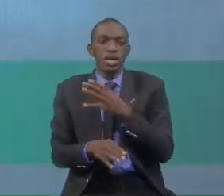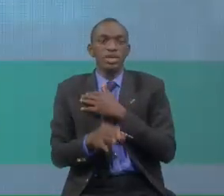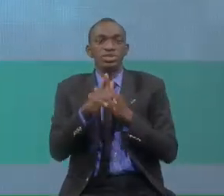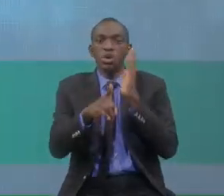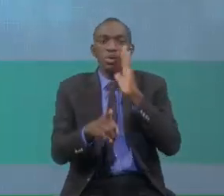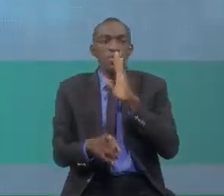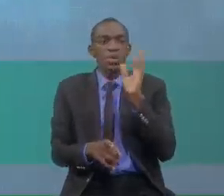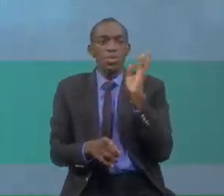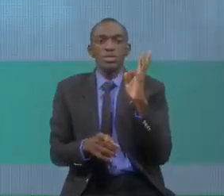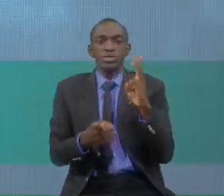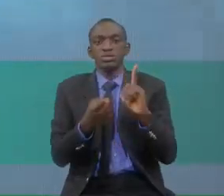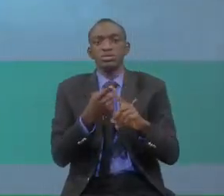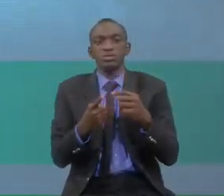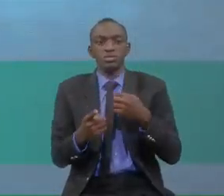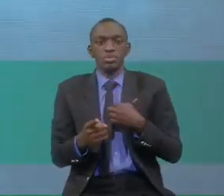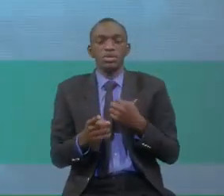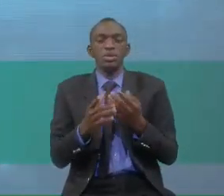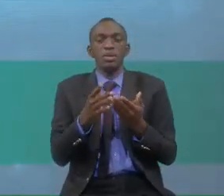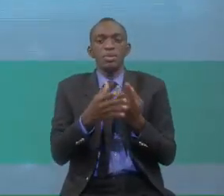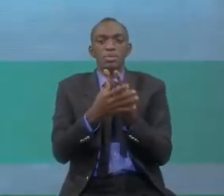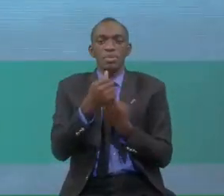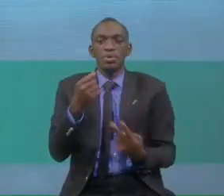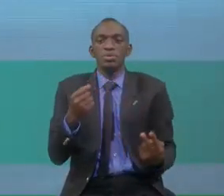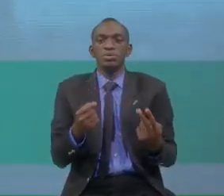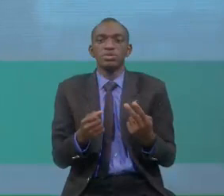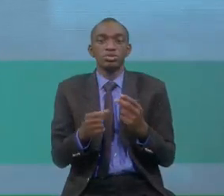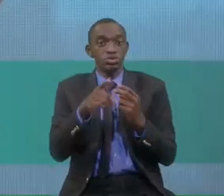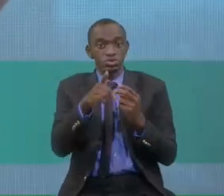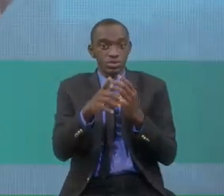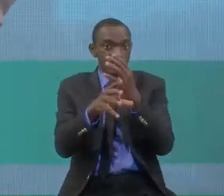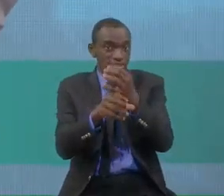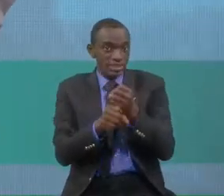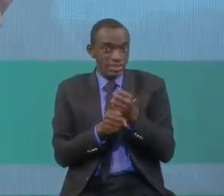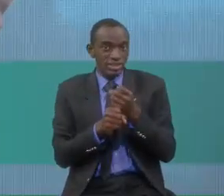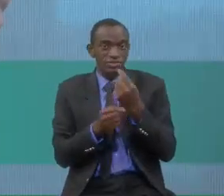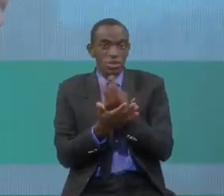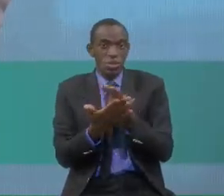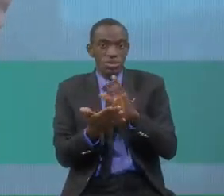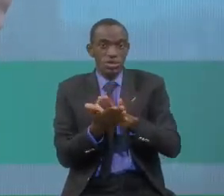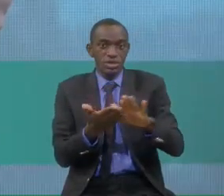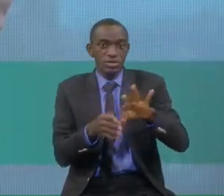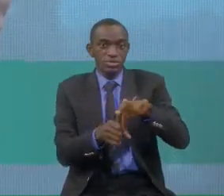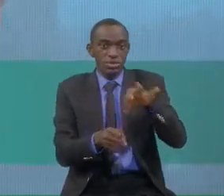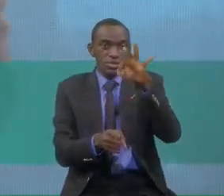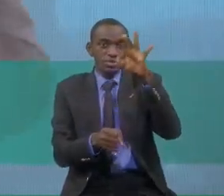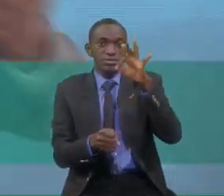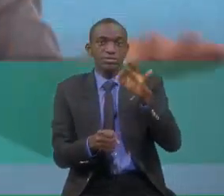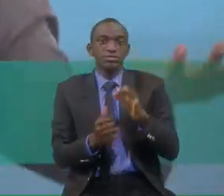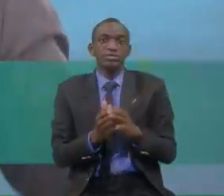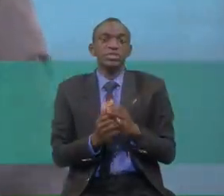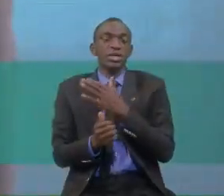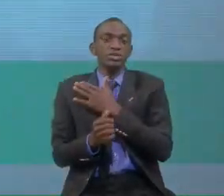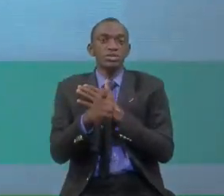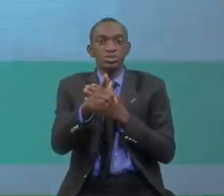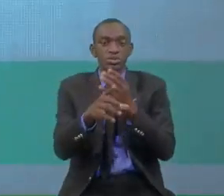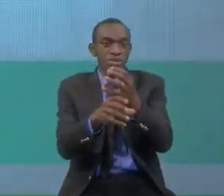be witnesses unto me. You receive the Holy Ghost, the Holy Spirit. You